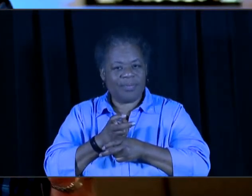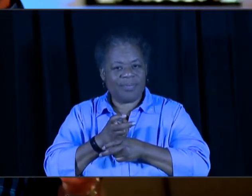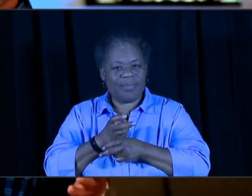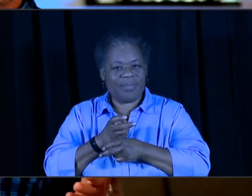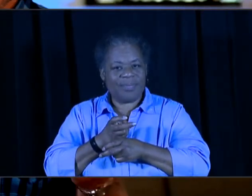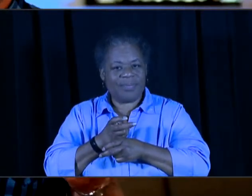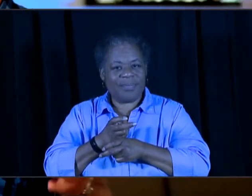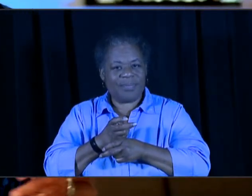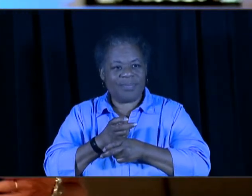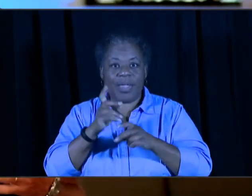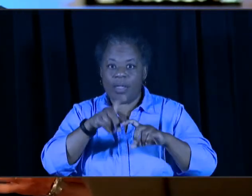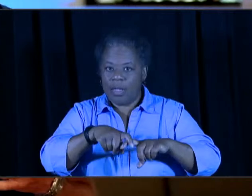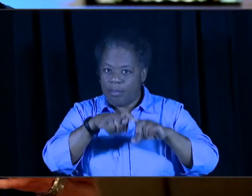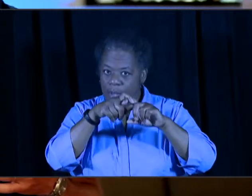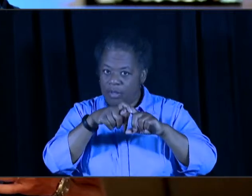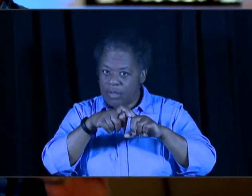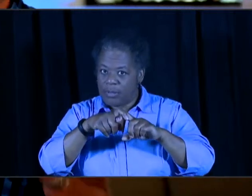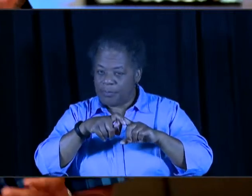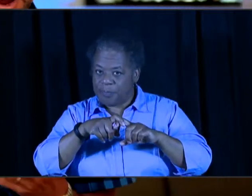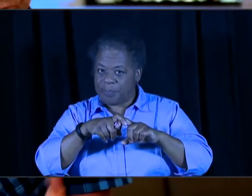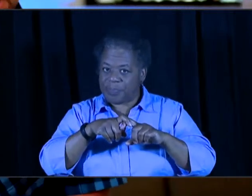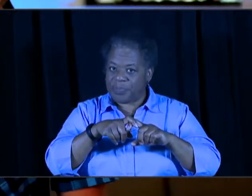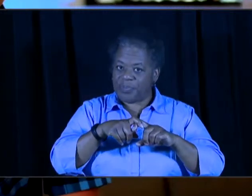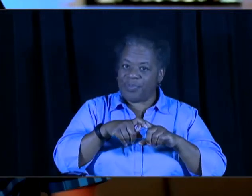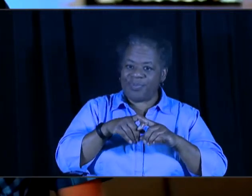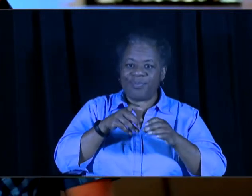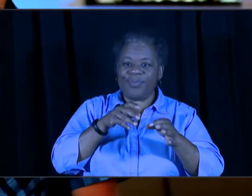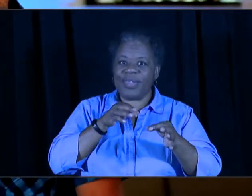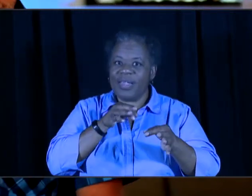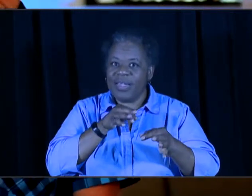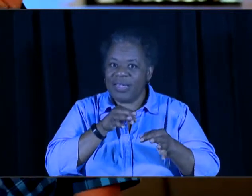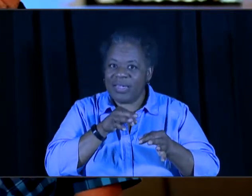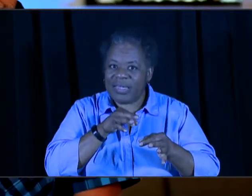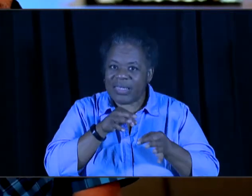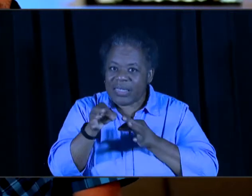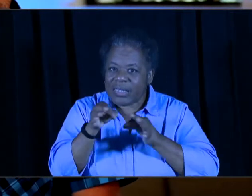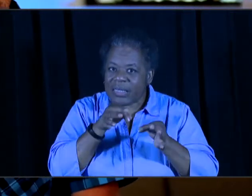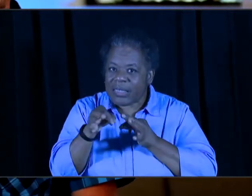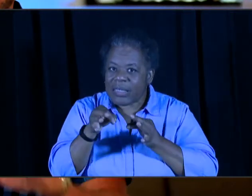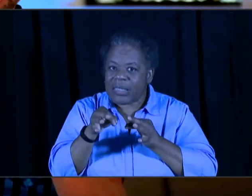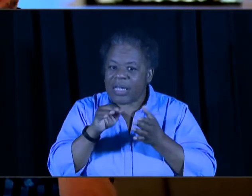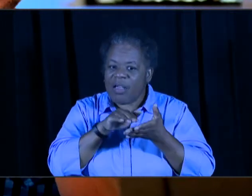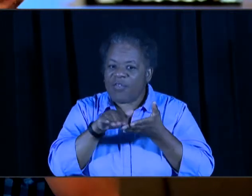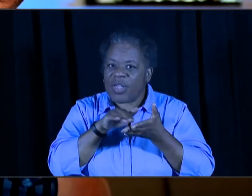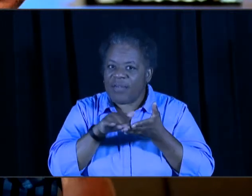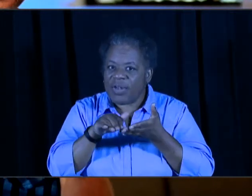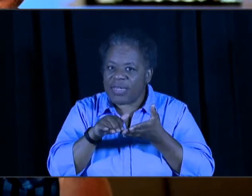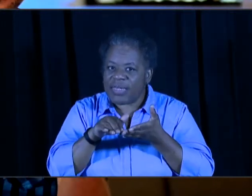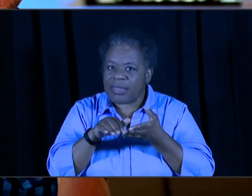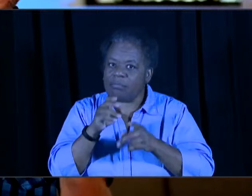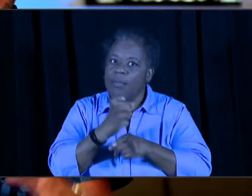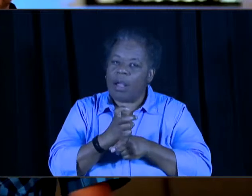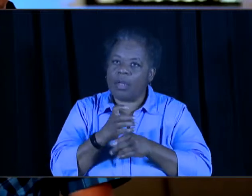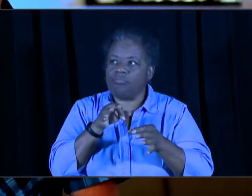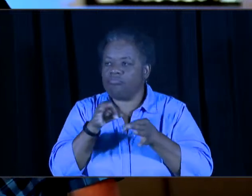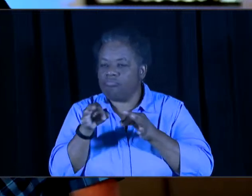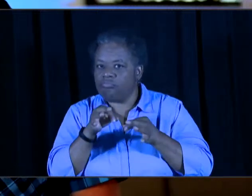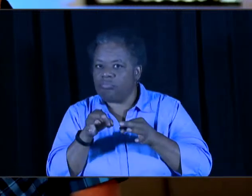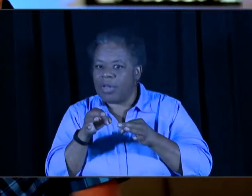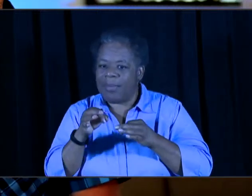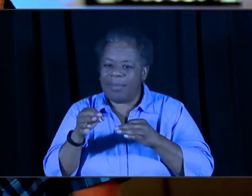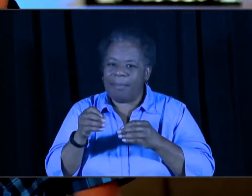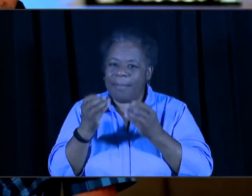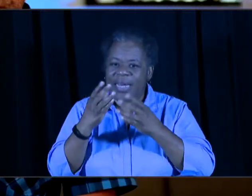We should probably pause at this moment and define what forgiveness actually means, though that's hard to do because there's many layers to